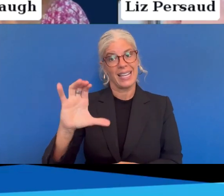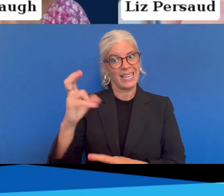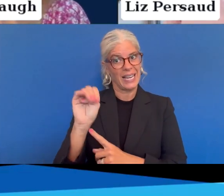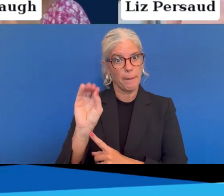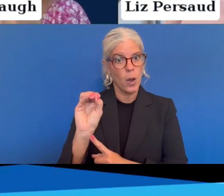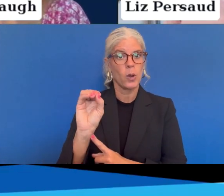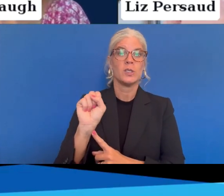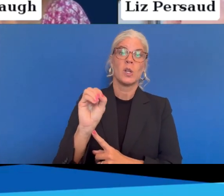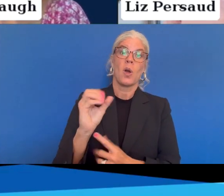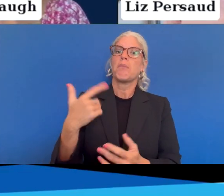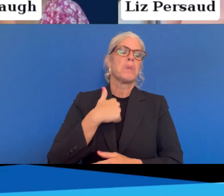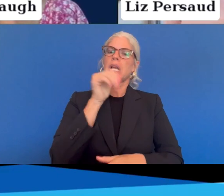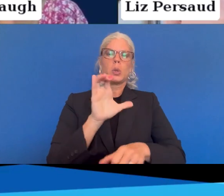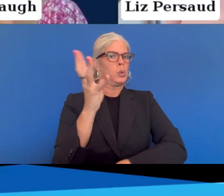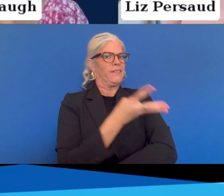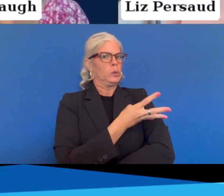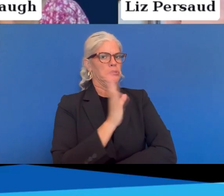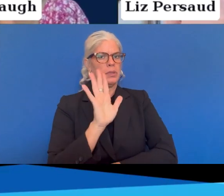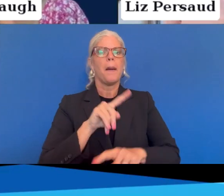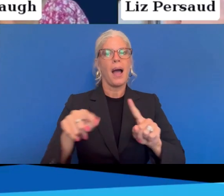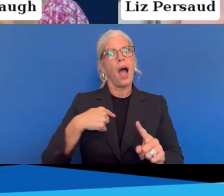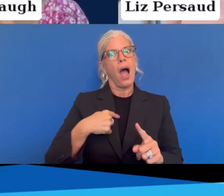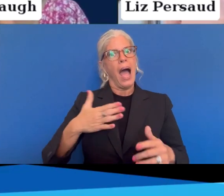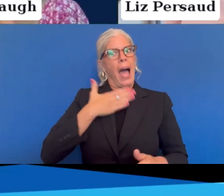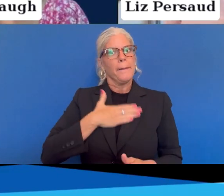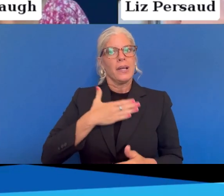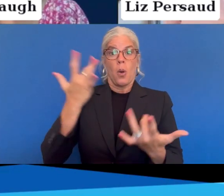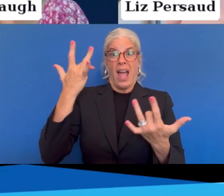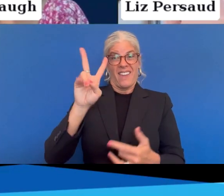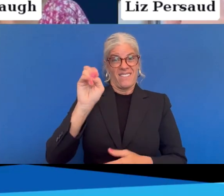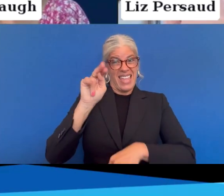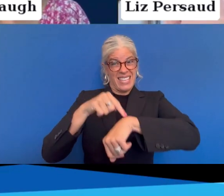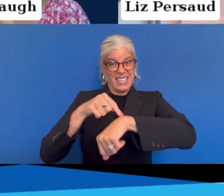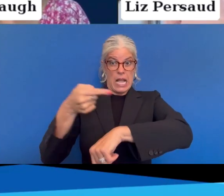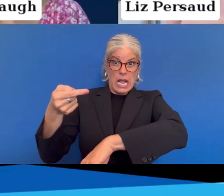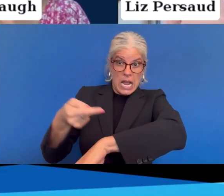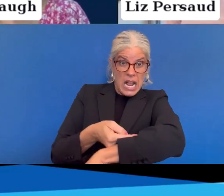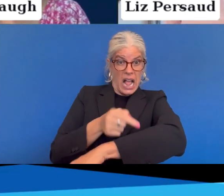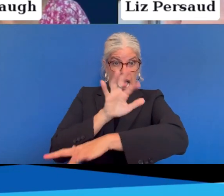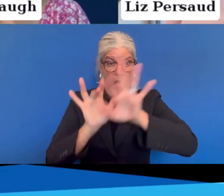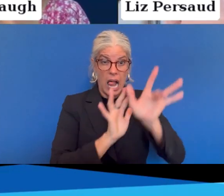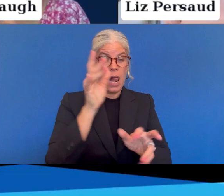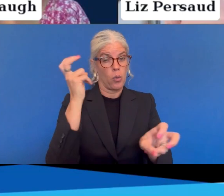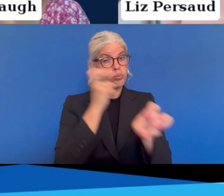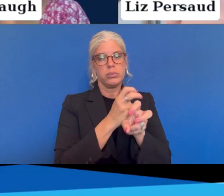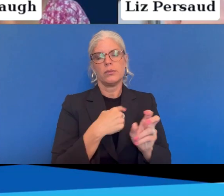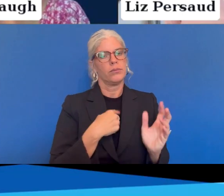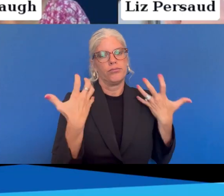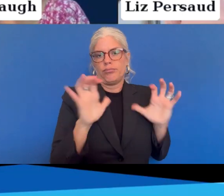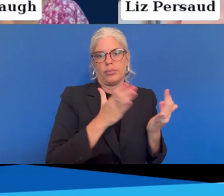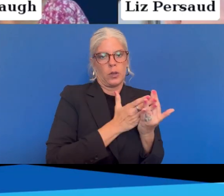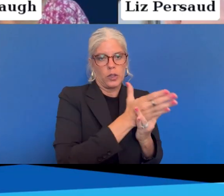didn't actually do infusion. I was very happy about that because of veins and just dealing with that whole